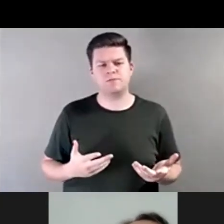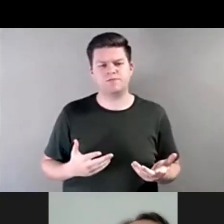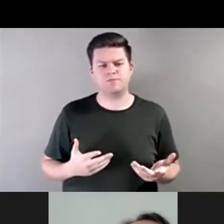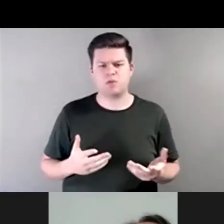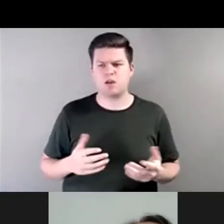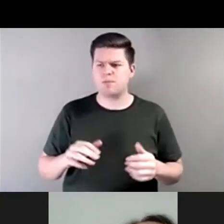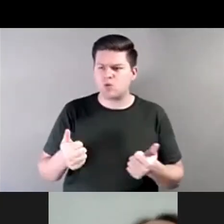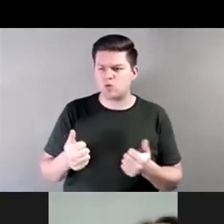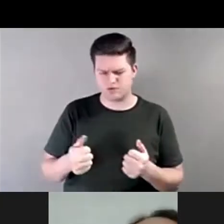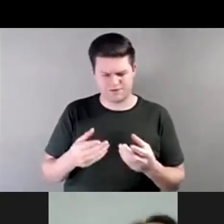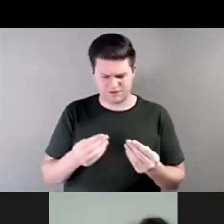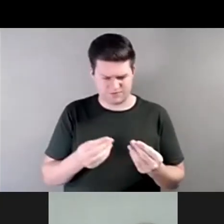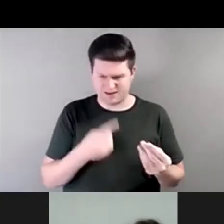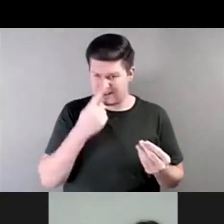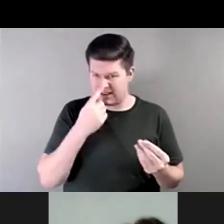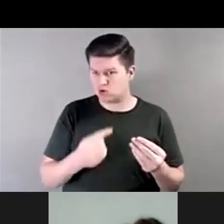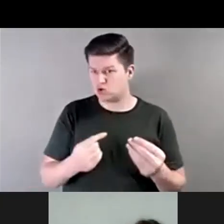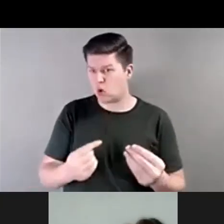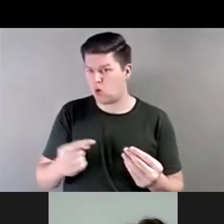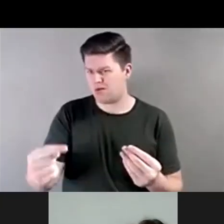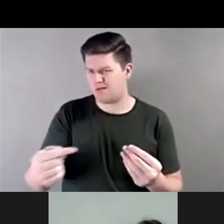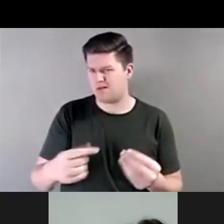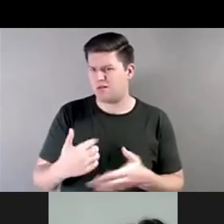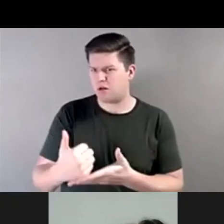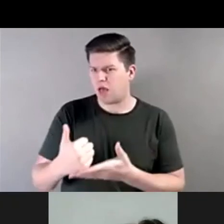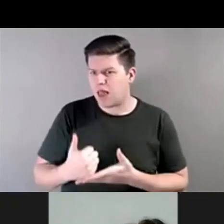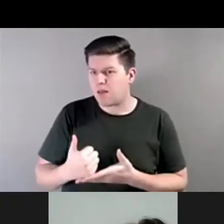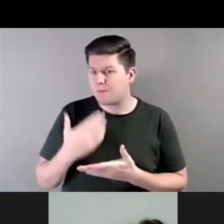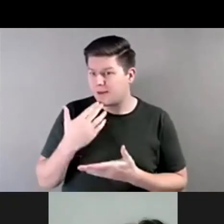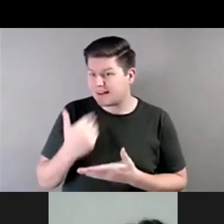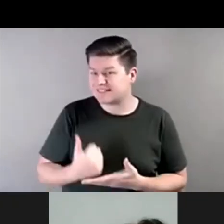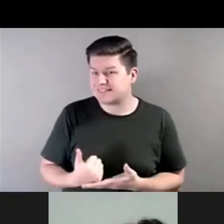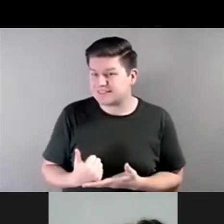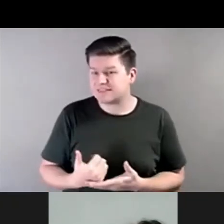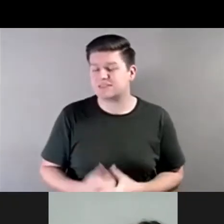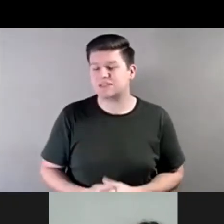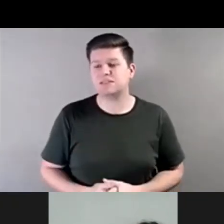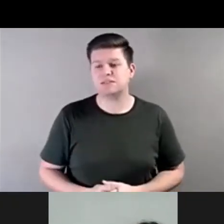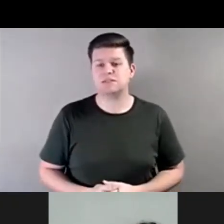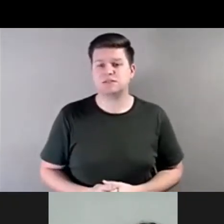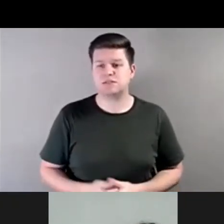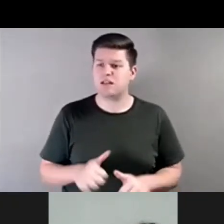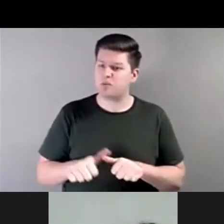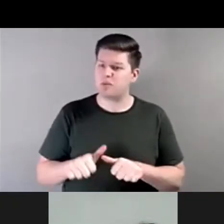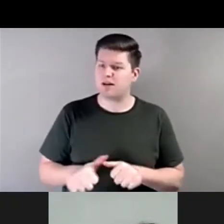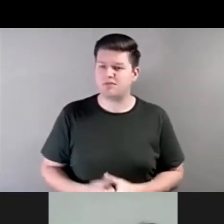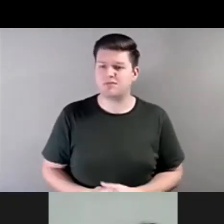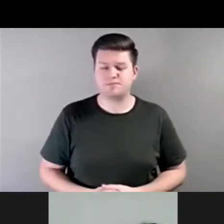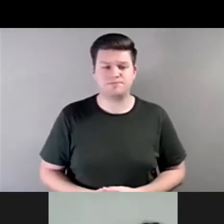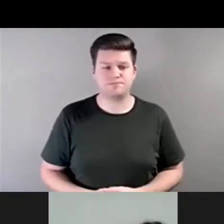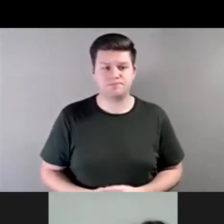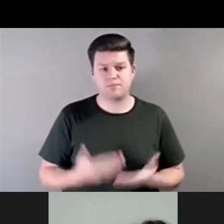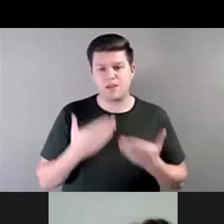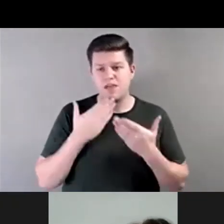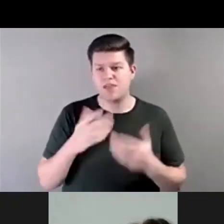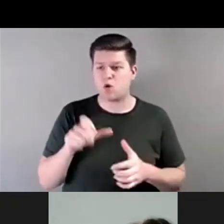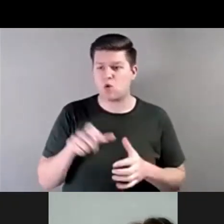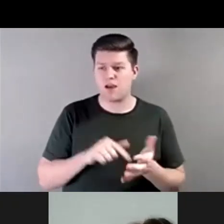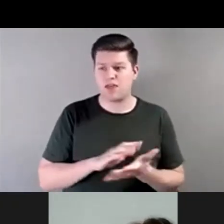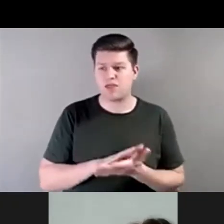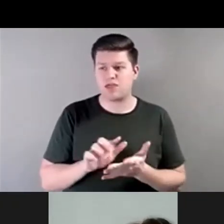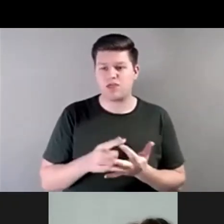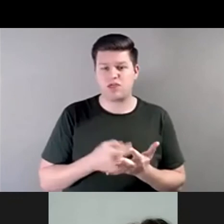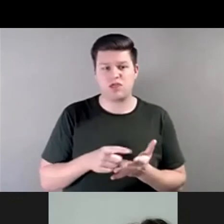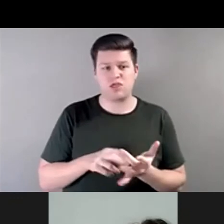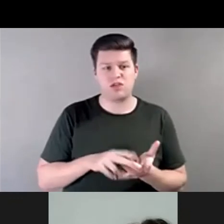that you're asking for assistance from, that would be an awful lot better. Thank you, Kath. And I think that's been a really important point that's